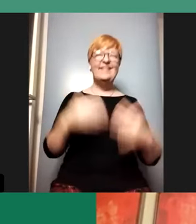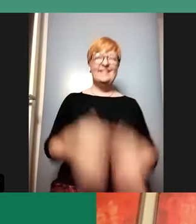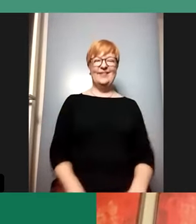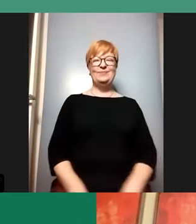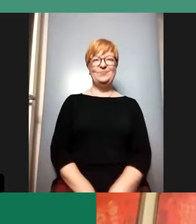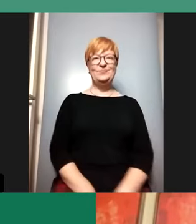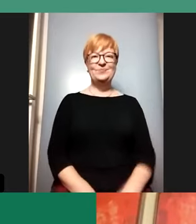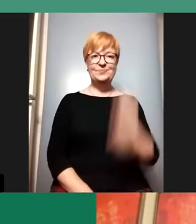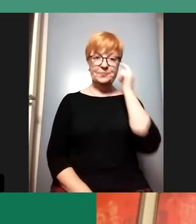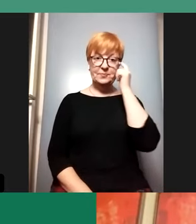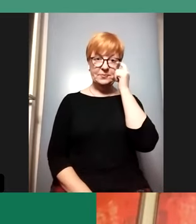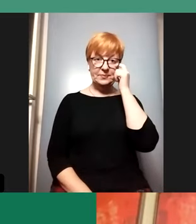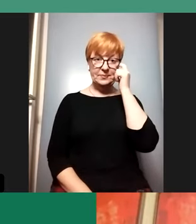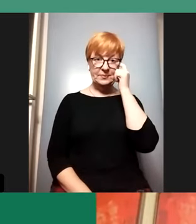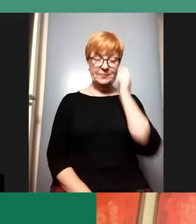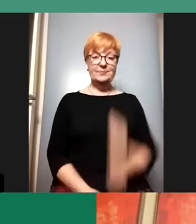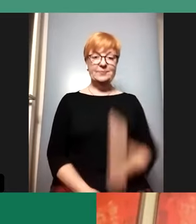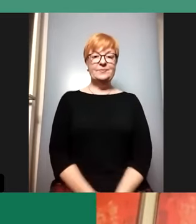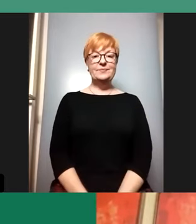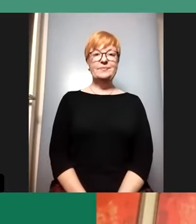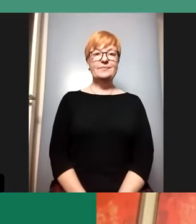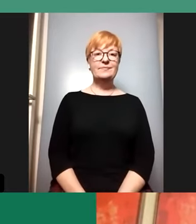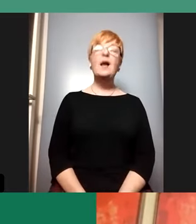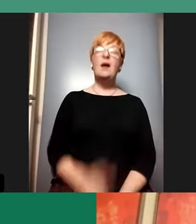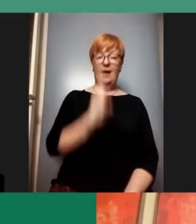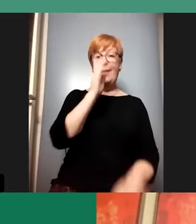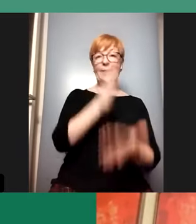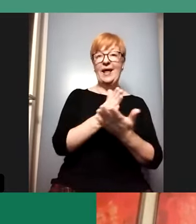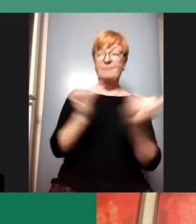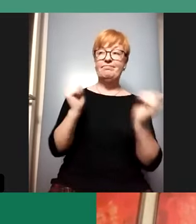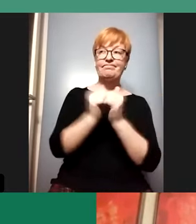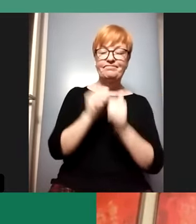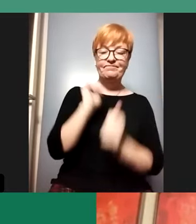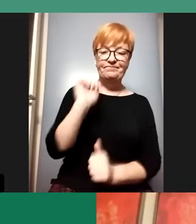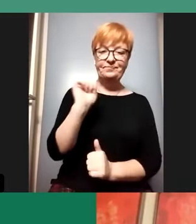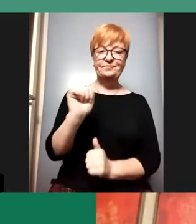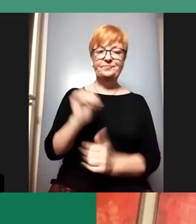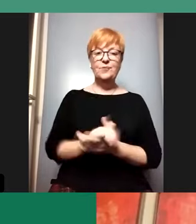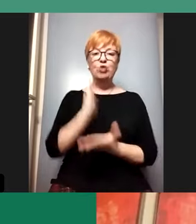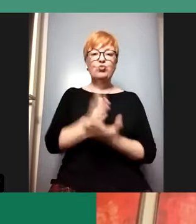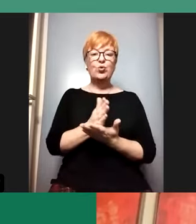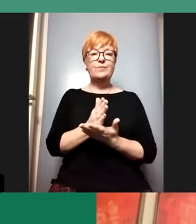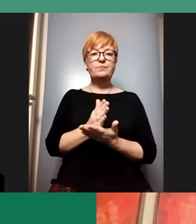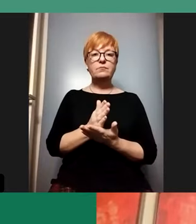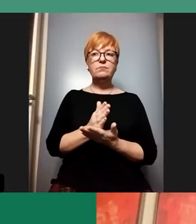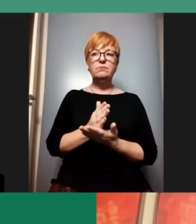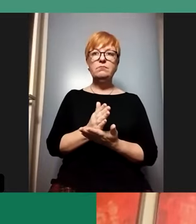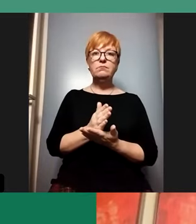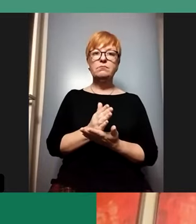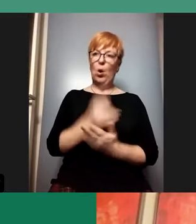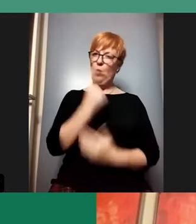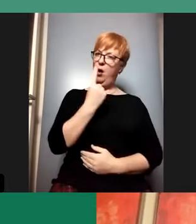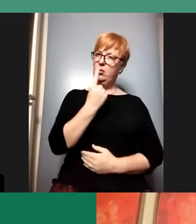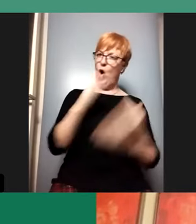know, and they're both valid. I believe that. I think that can definitely be true. I think the notion that you have to discount one to embrace the